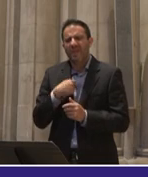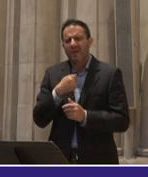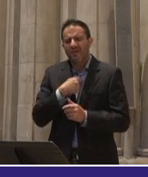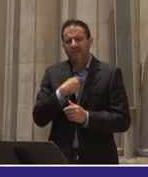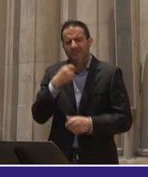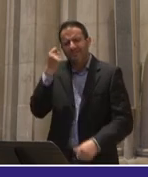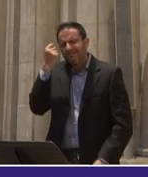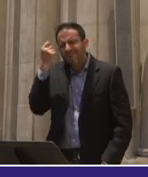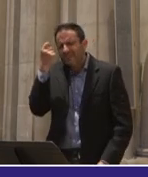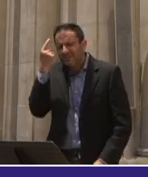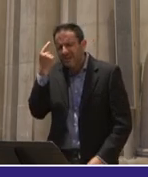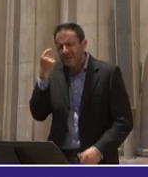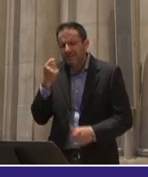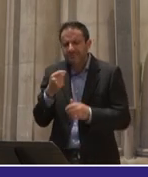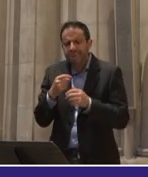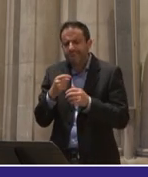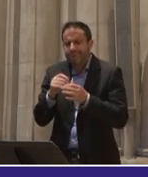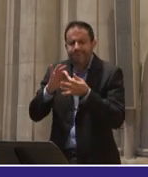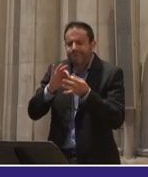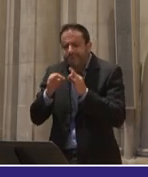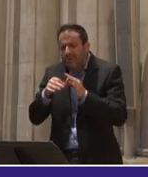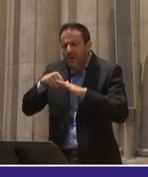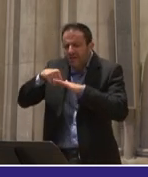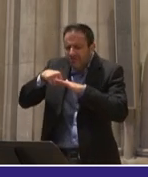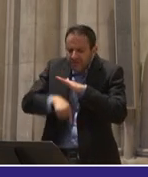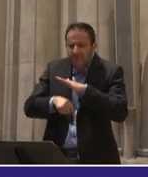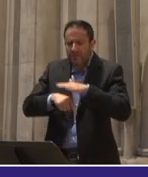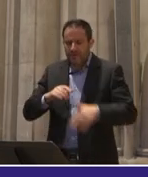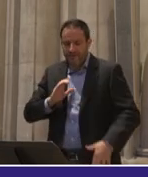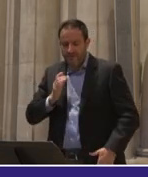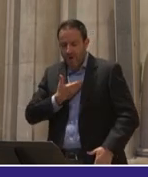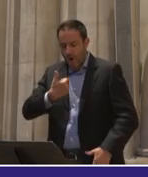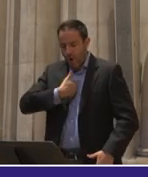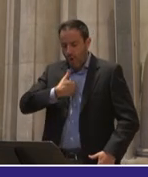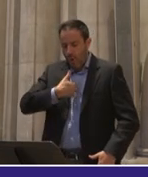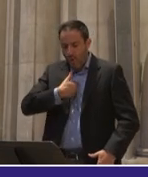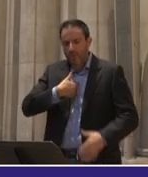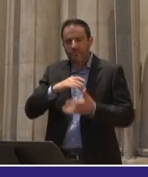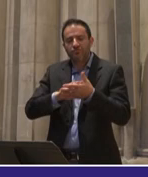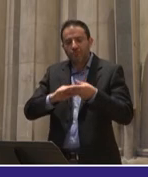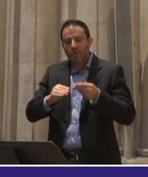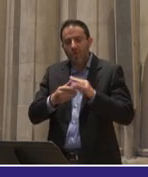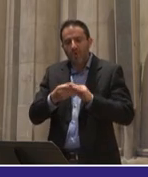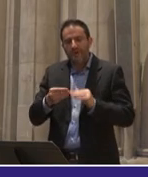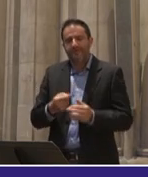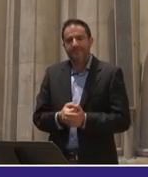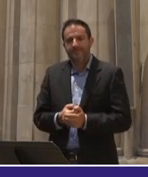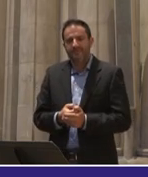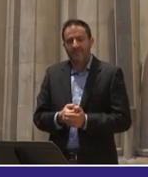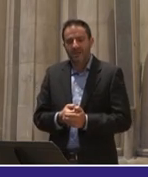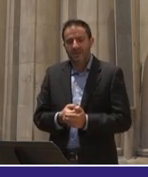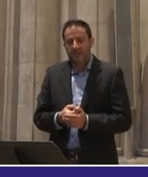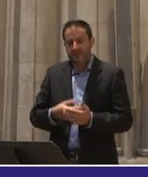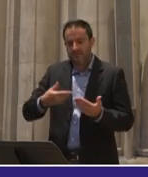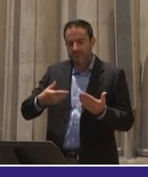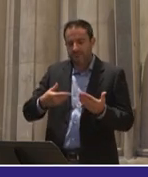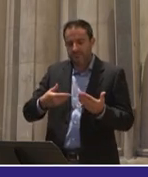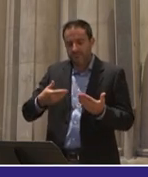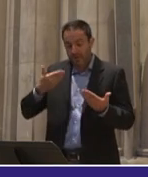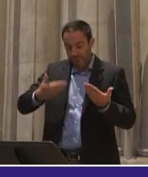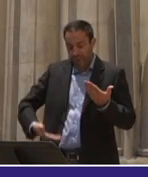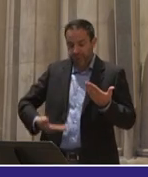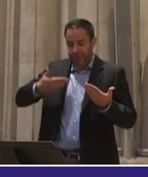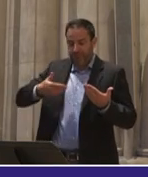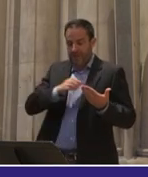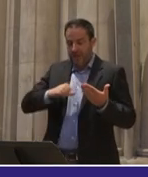and go deeper into the meaning of our own stories. Because for a Christian, his life becomes, in